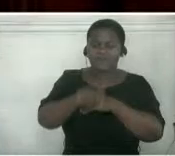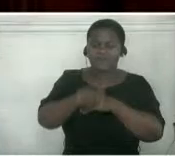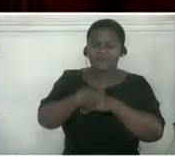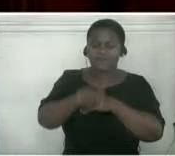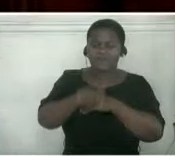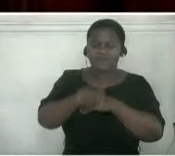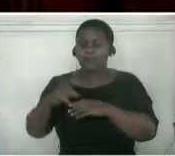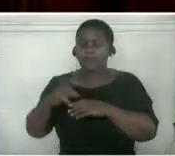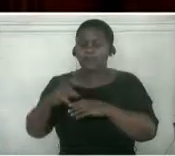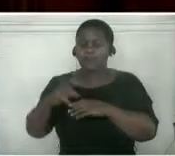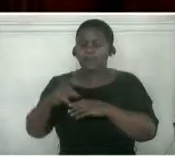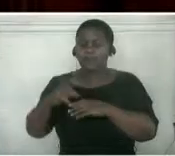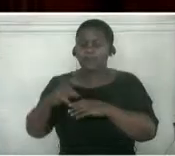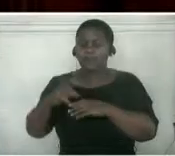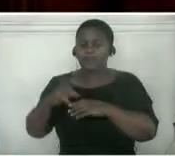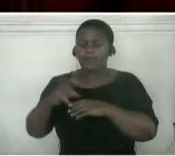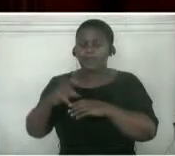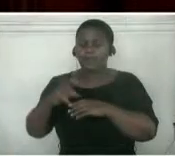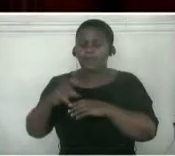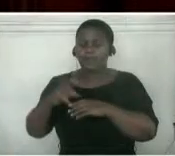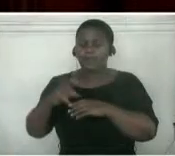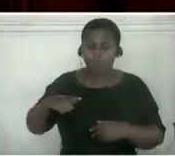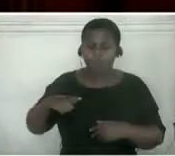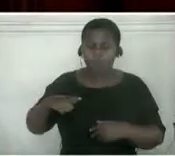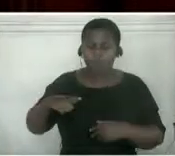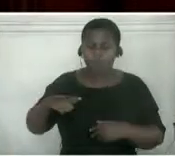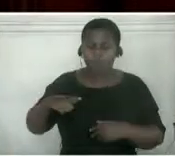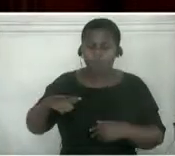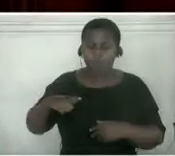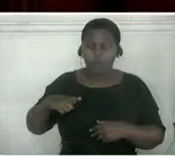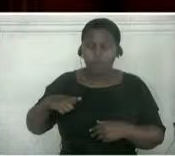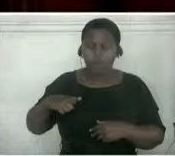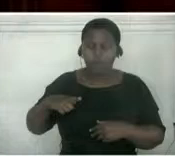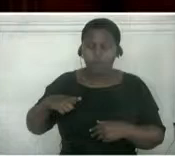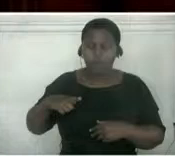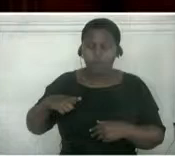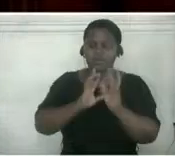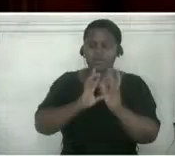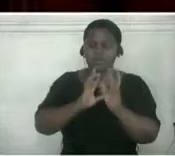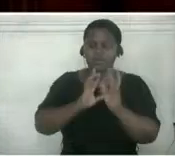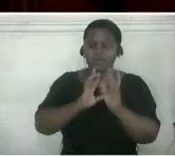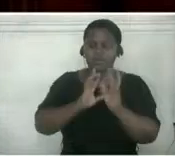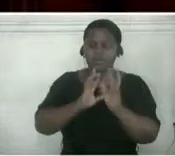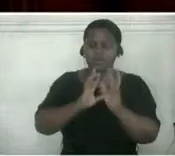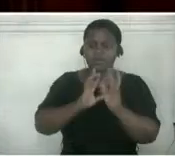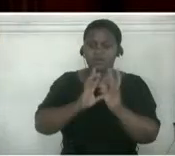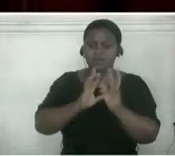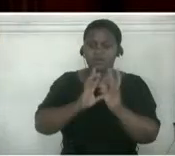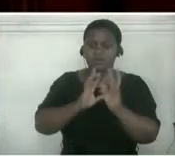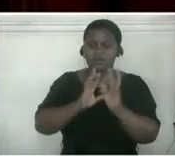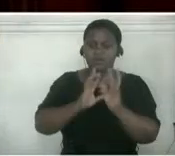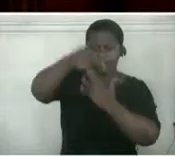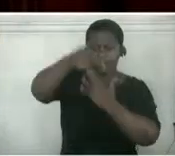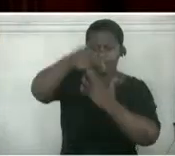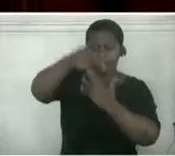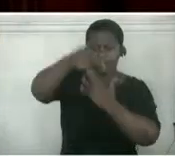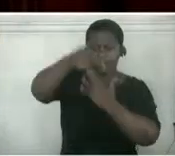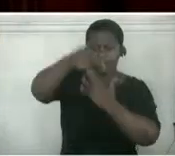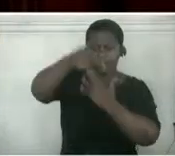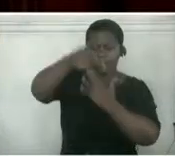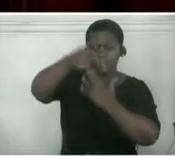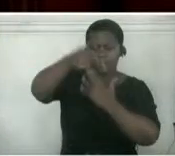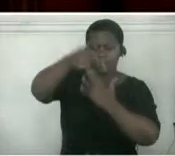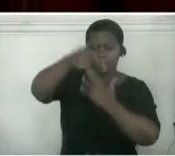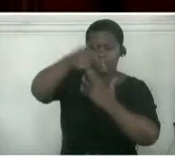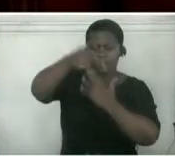As part of our long-term strategy and response, major projects have been planned by government to meet